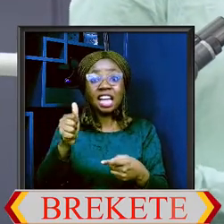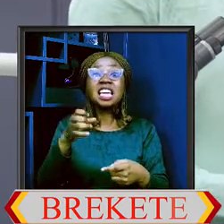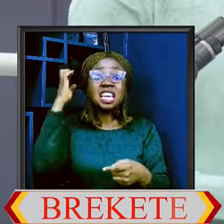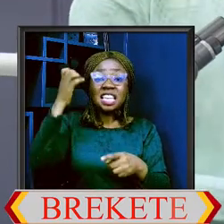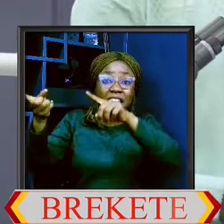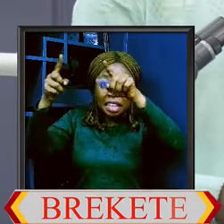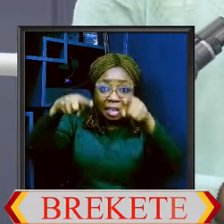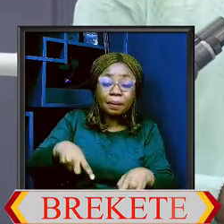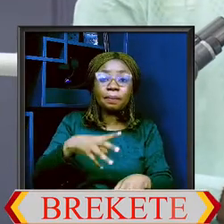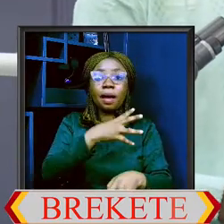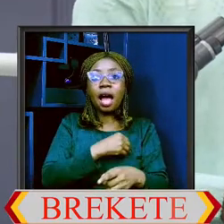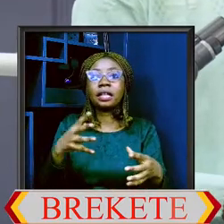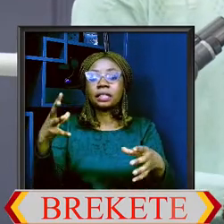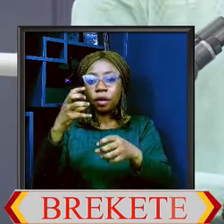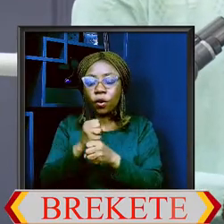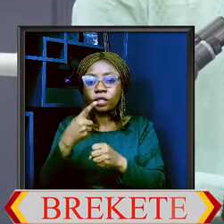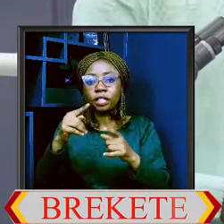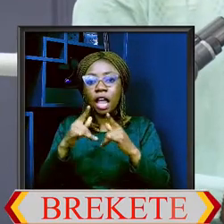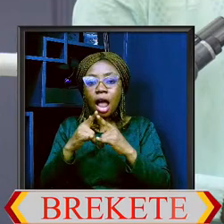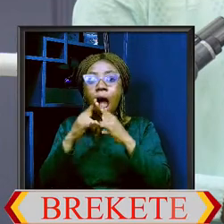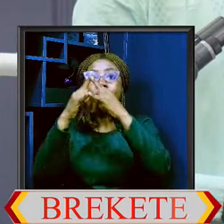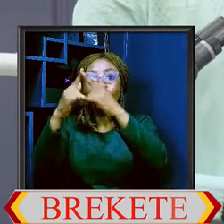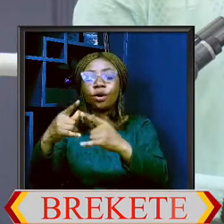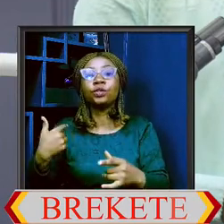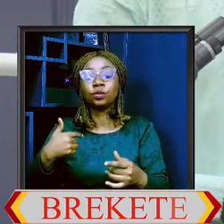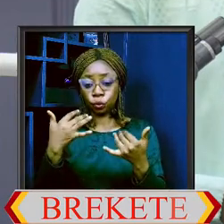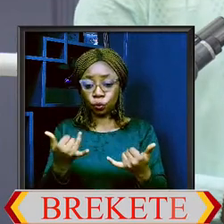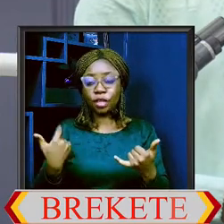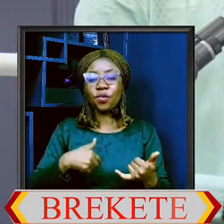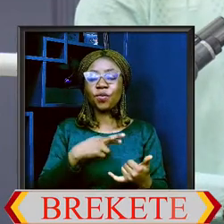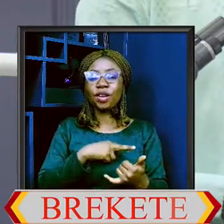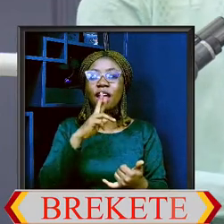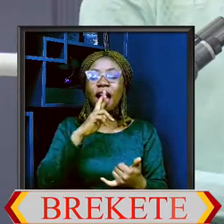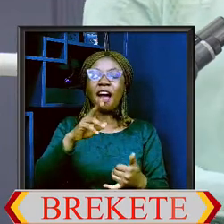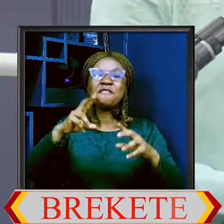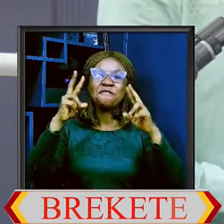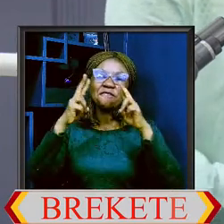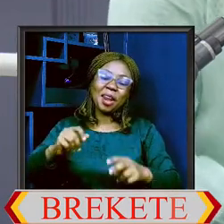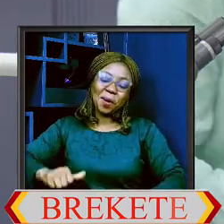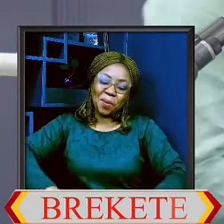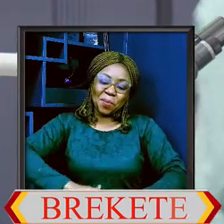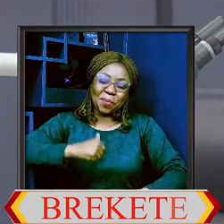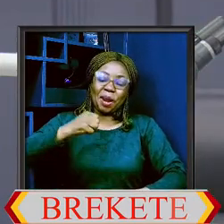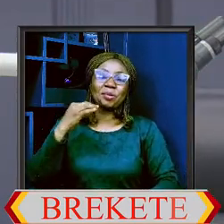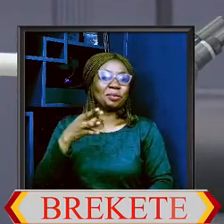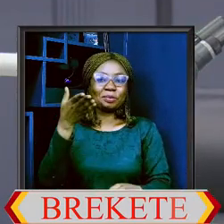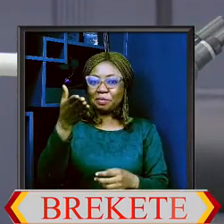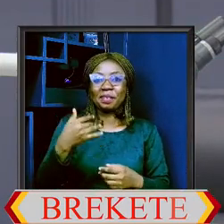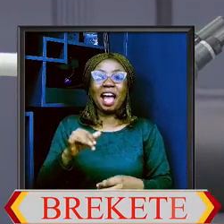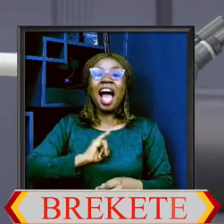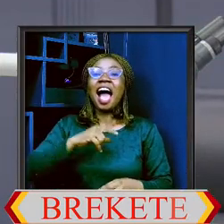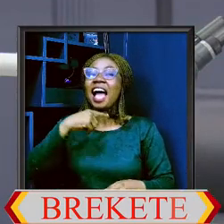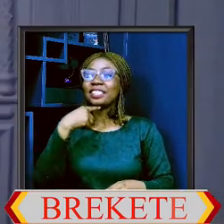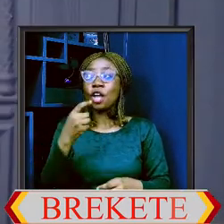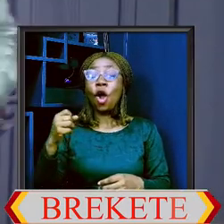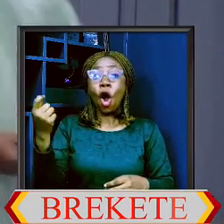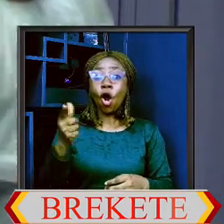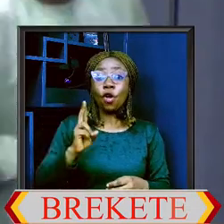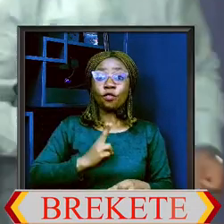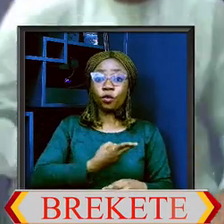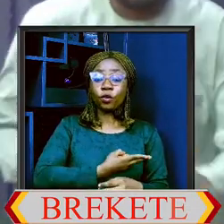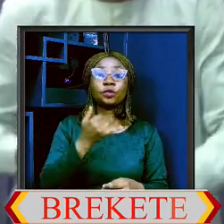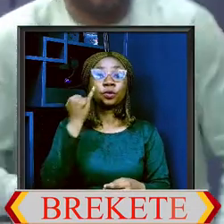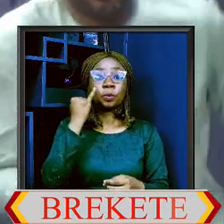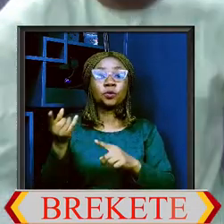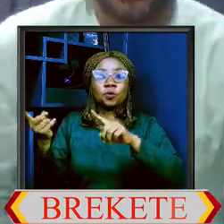and got the award and we are today very proud of him and and I I said all of us